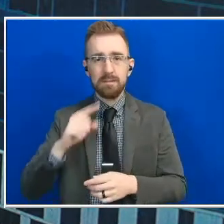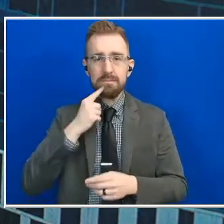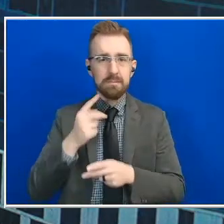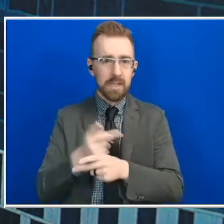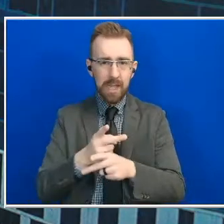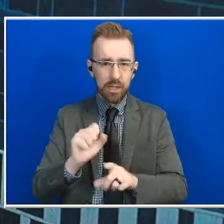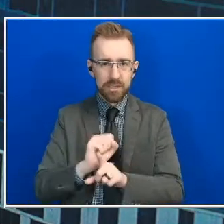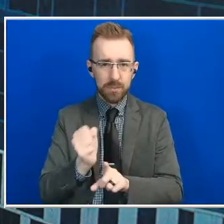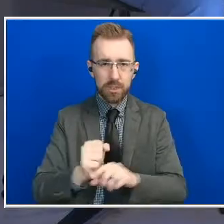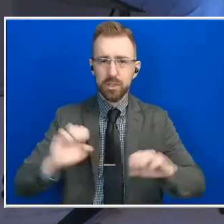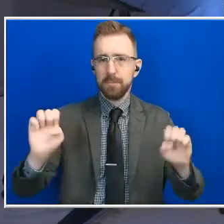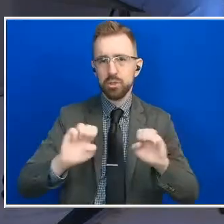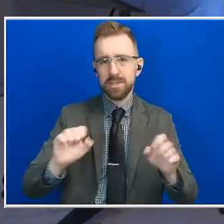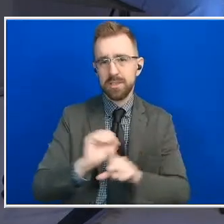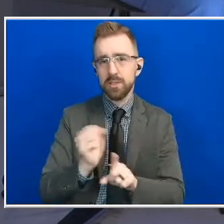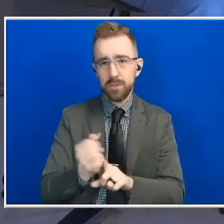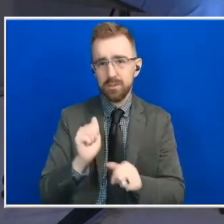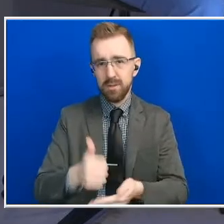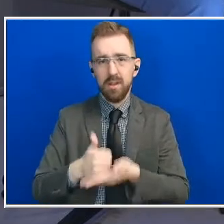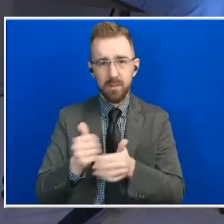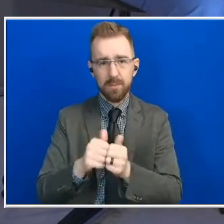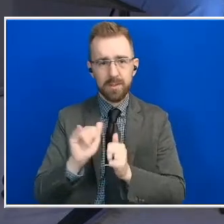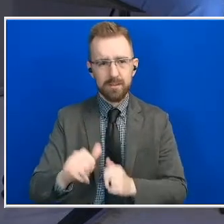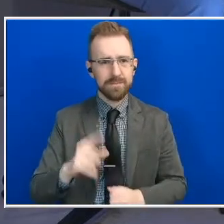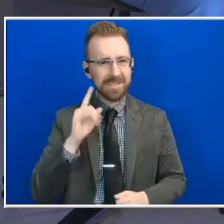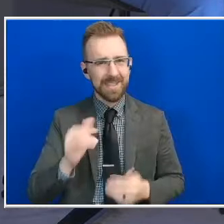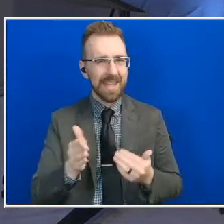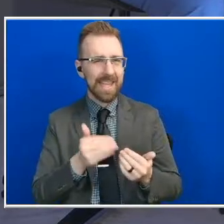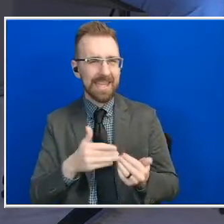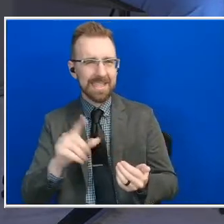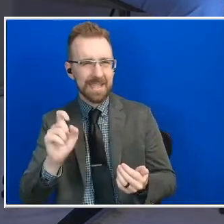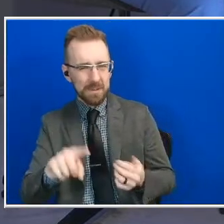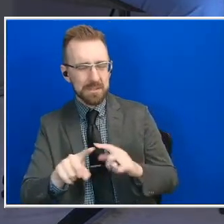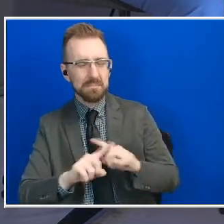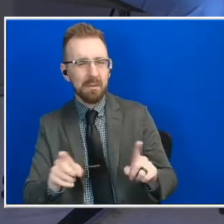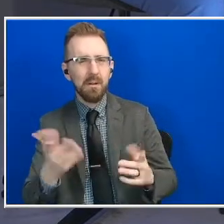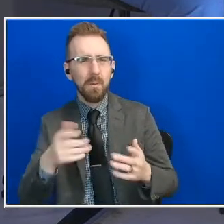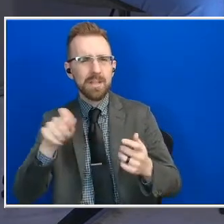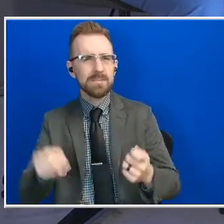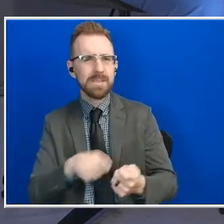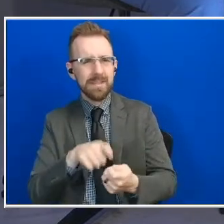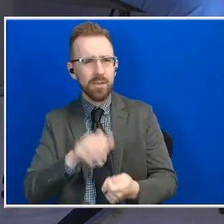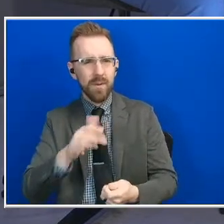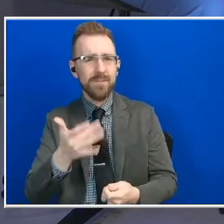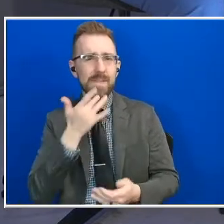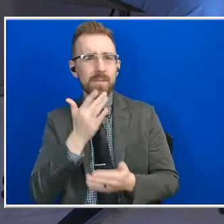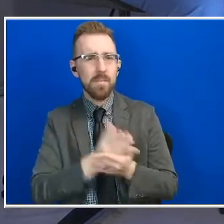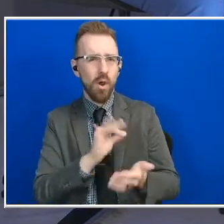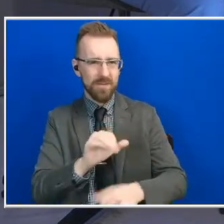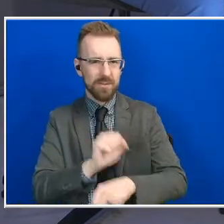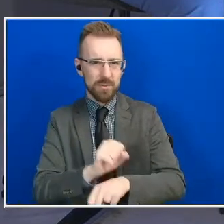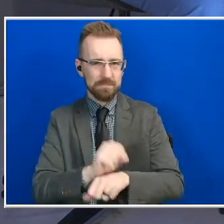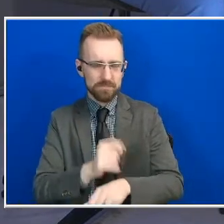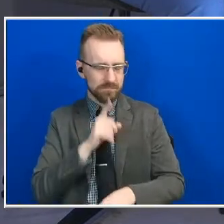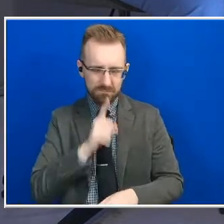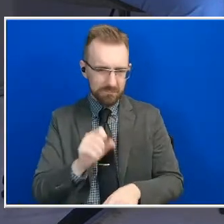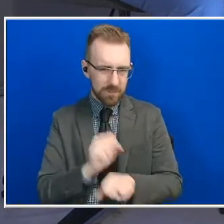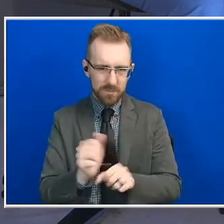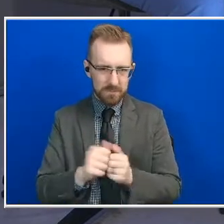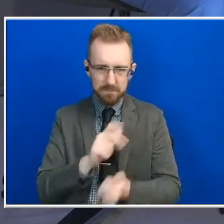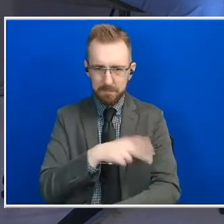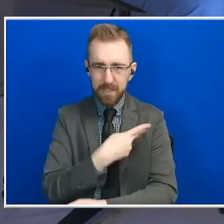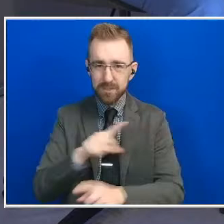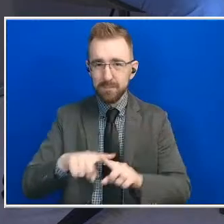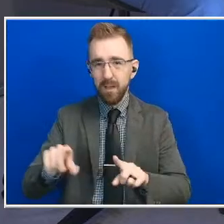situations. Well, it sounds like kind of an easy question, but specifically, what is your favorite part about the job? I'm sure it's working with patients, but besides that, is there anything